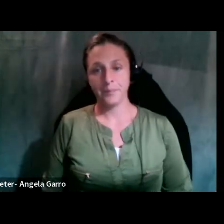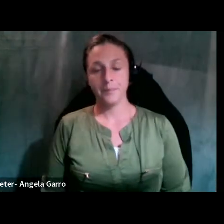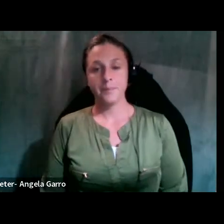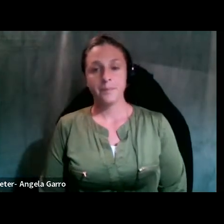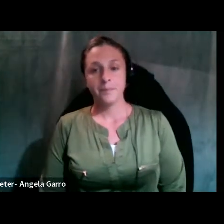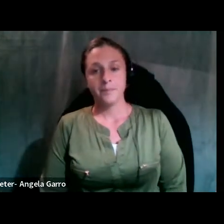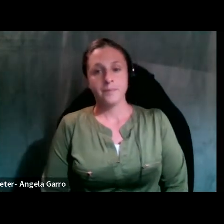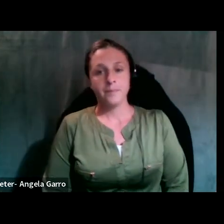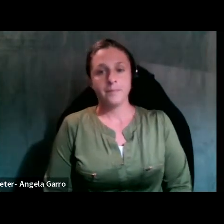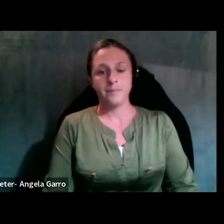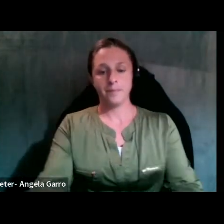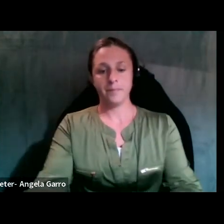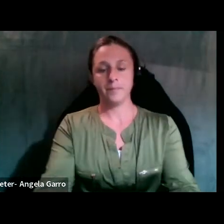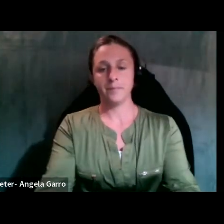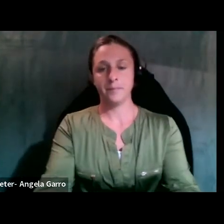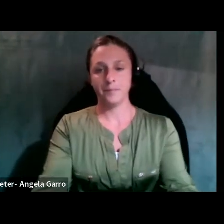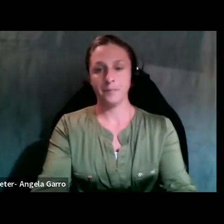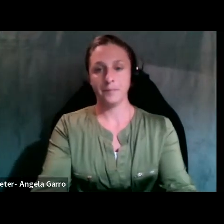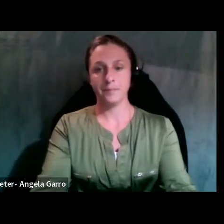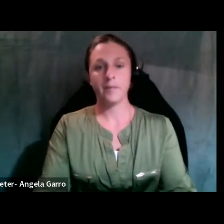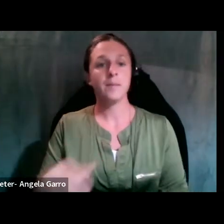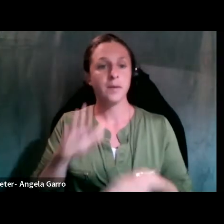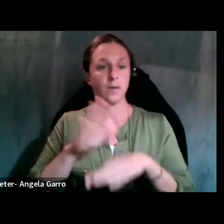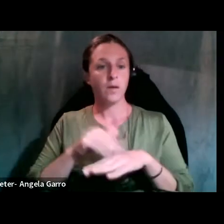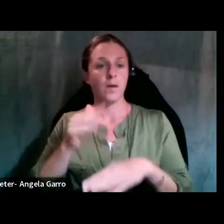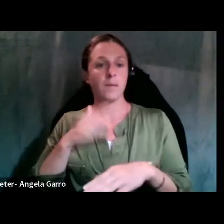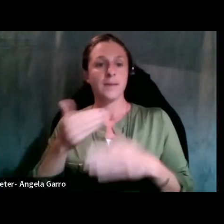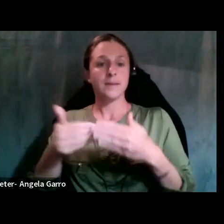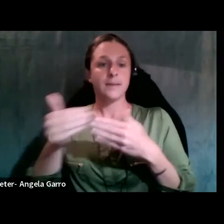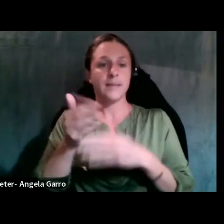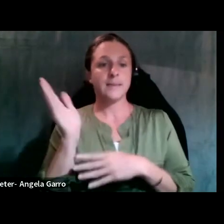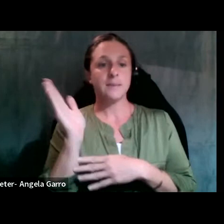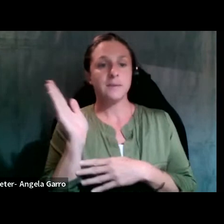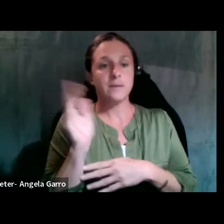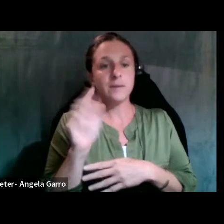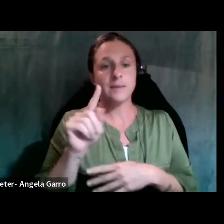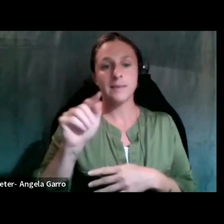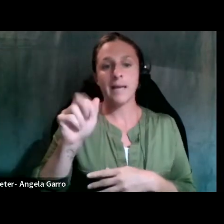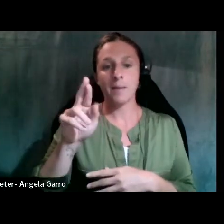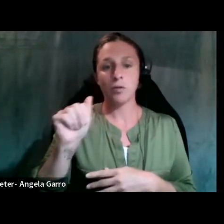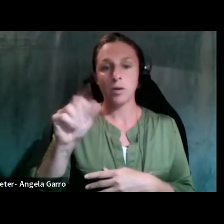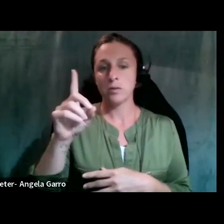I'm gonna call my next speaker. Next speaker is Tamara Donovan.